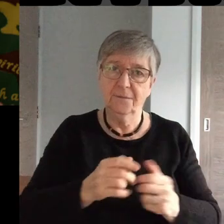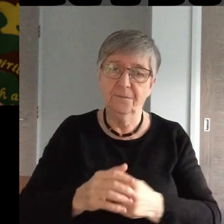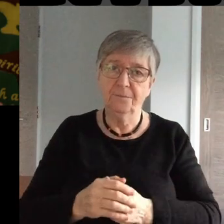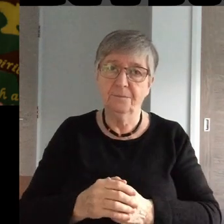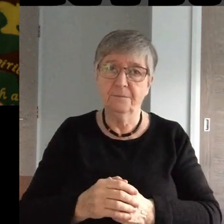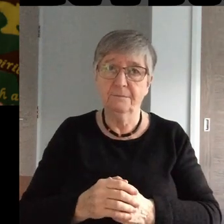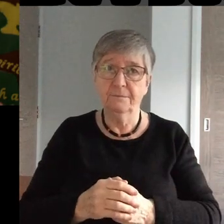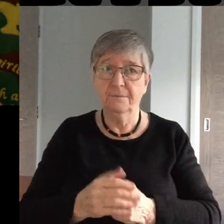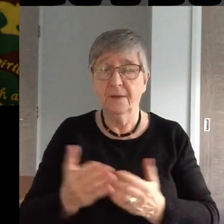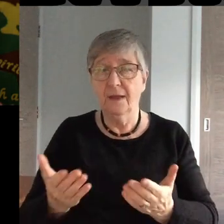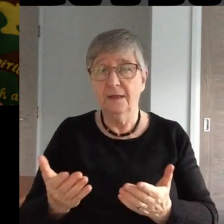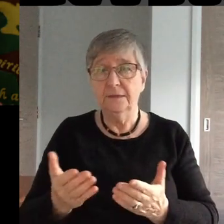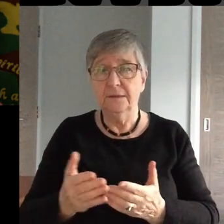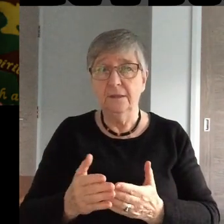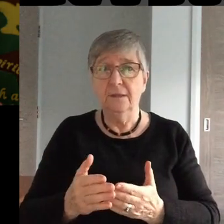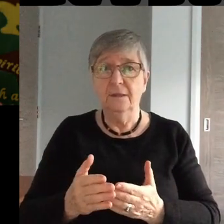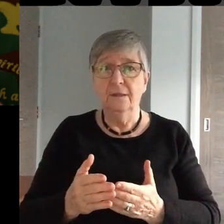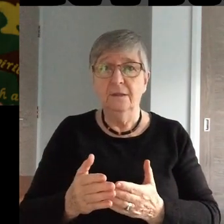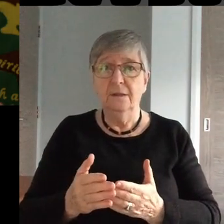And the thing is,